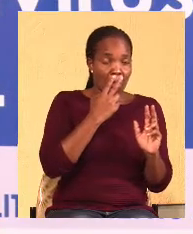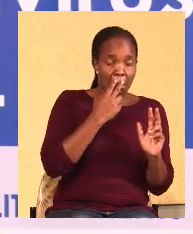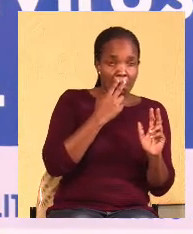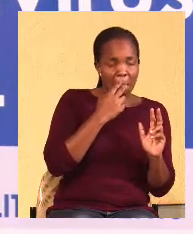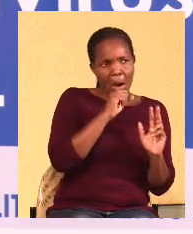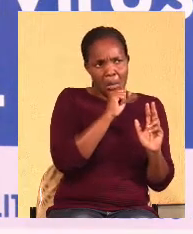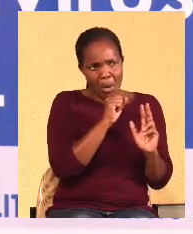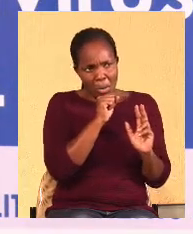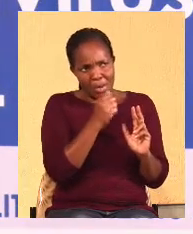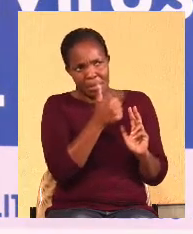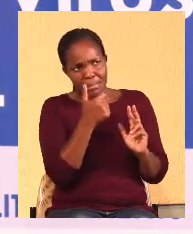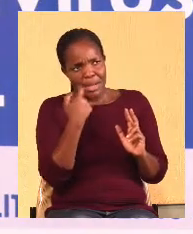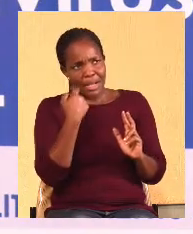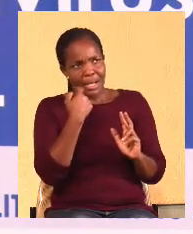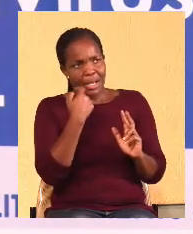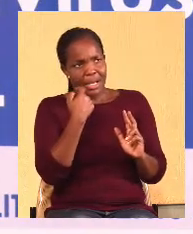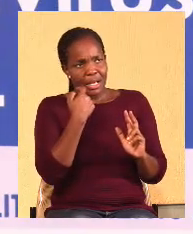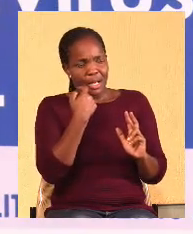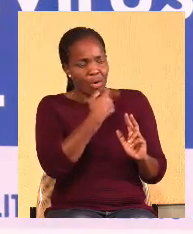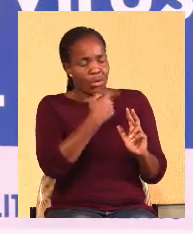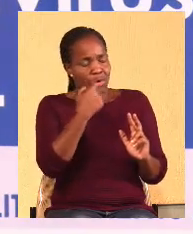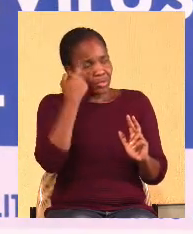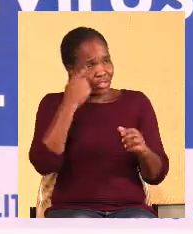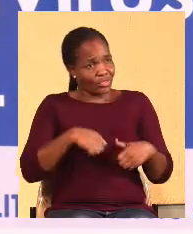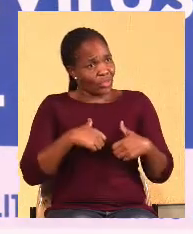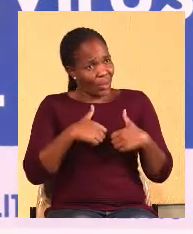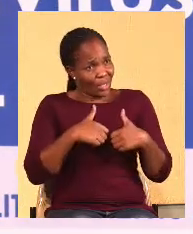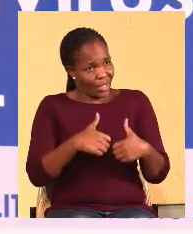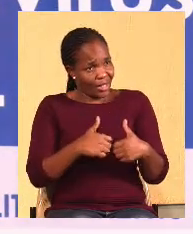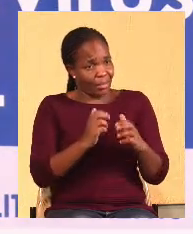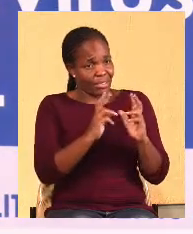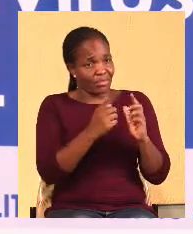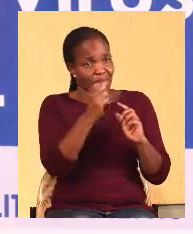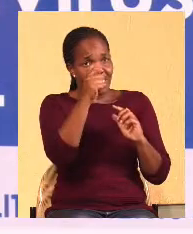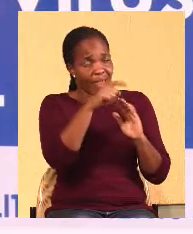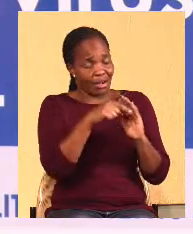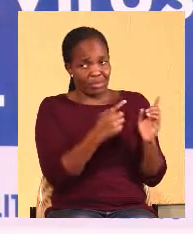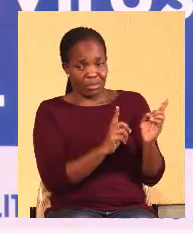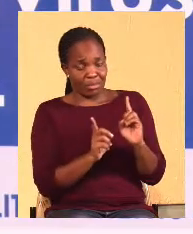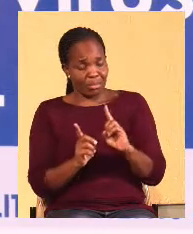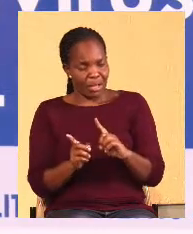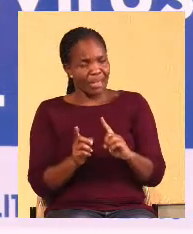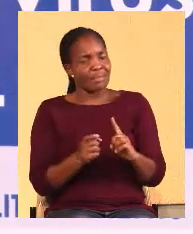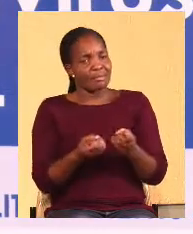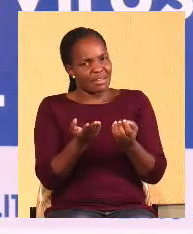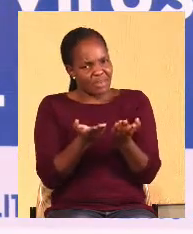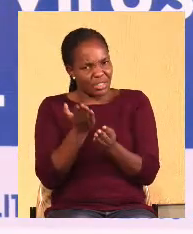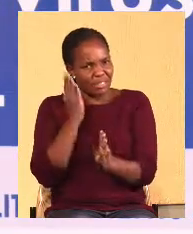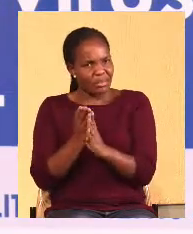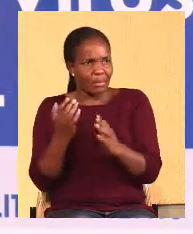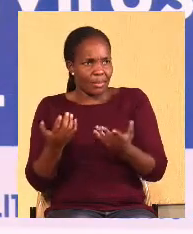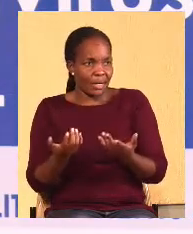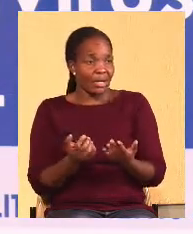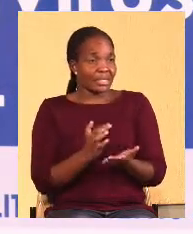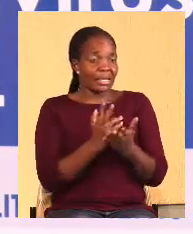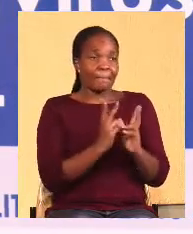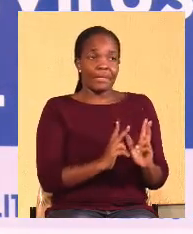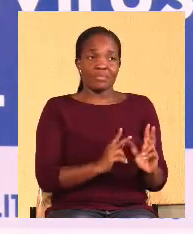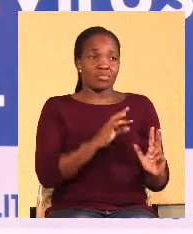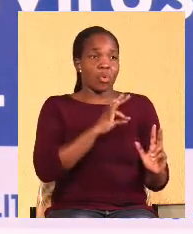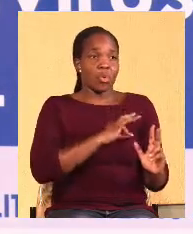going to also be detained for being an irregular migrant? Similarly, we know that people don't have much income. A lot of